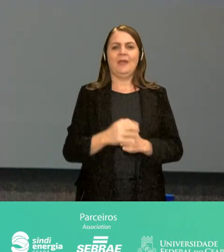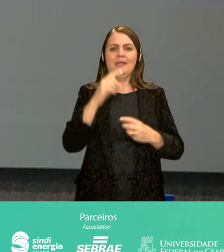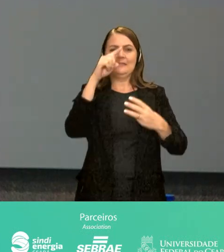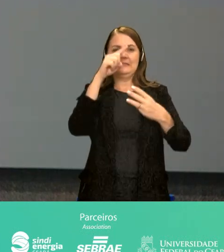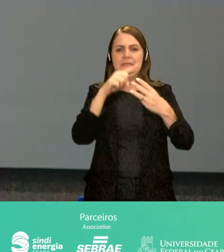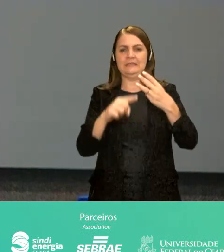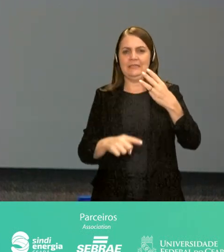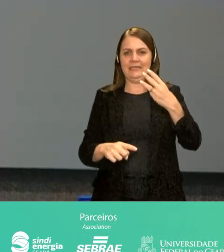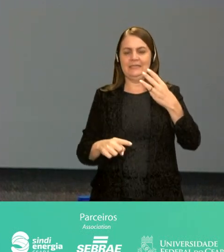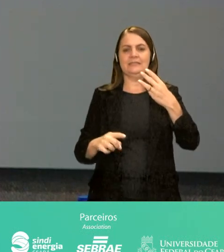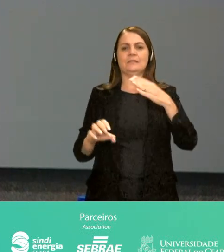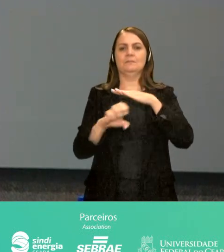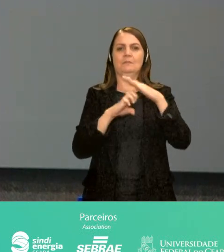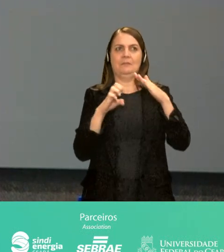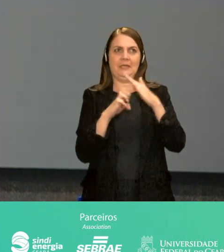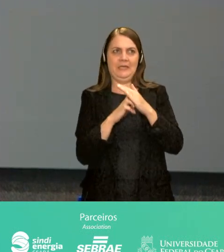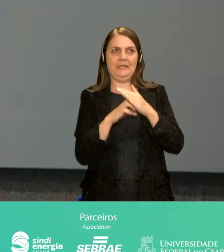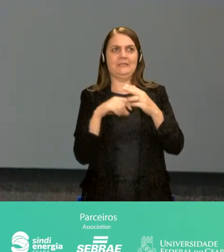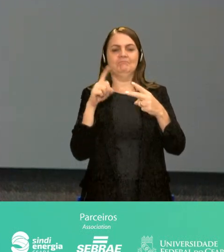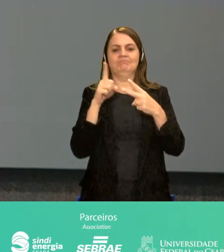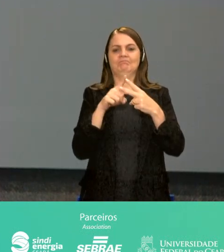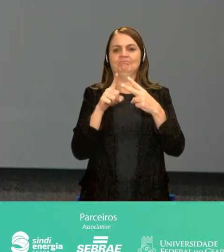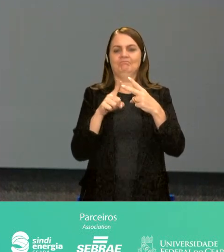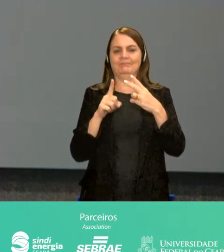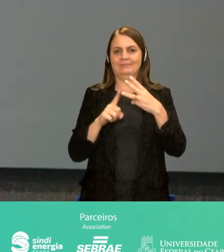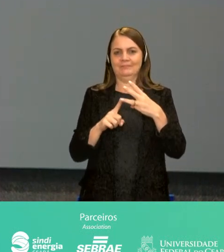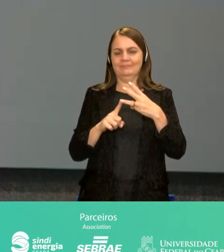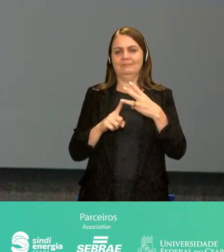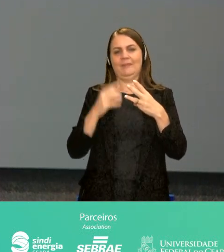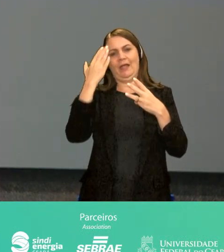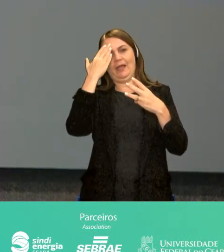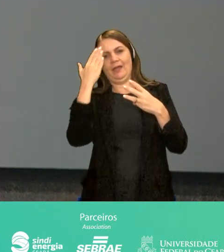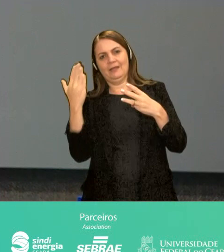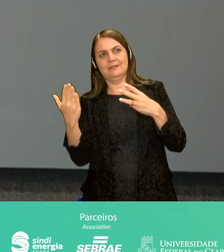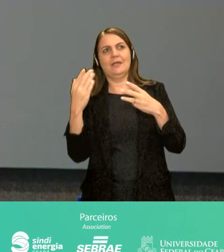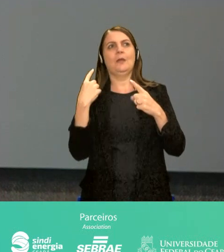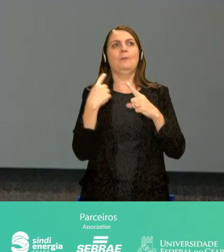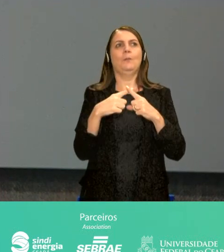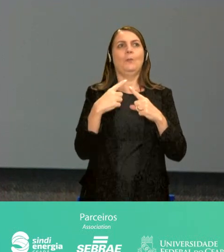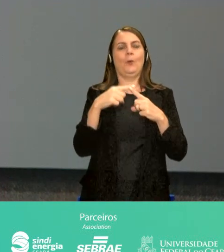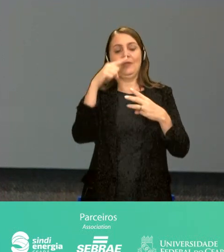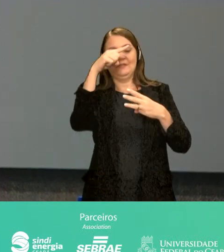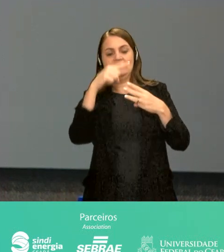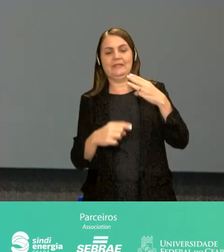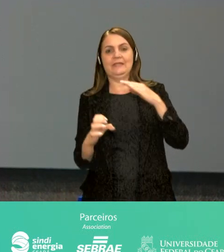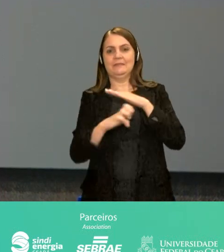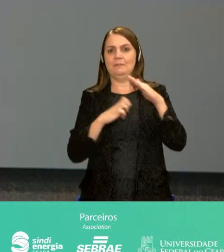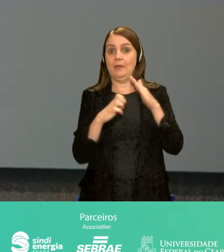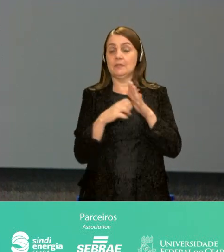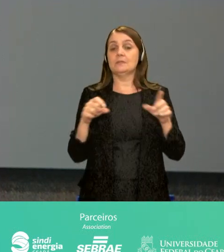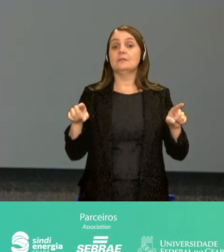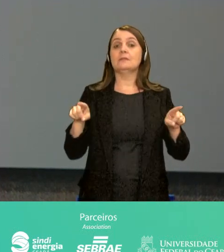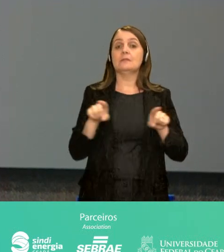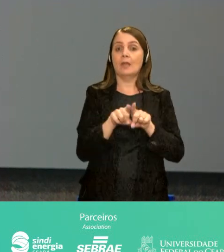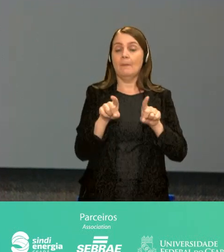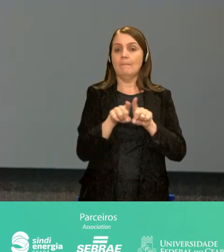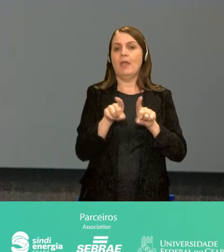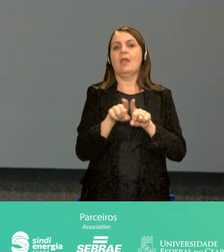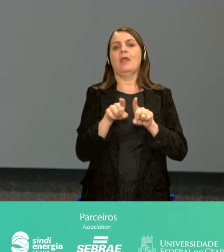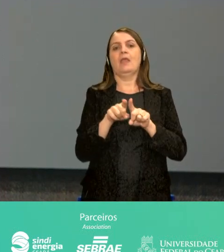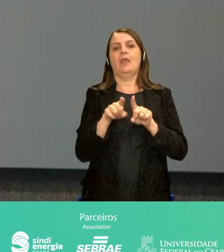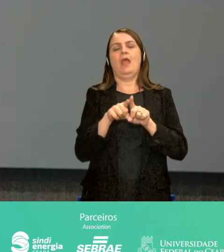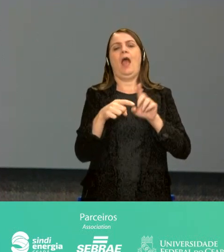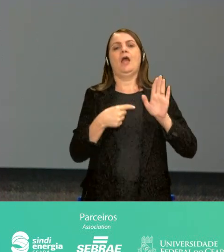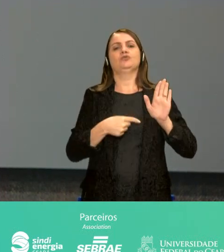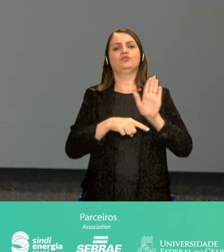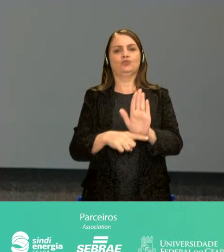to thank these three companies, Siemens Energy, Hydron, and ThyssenKrupp,